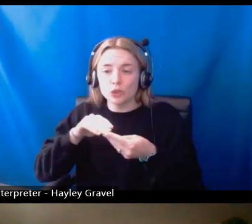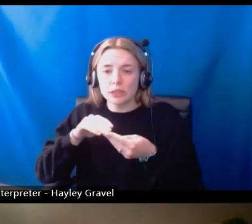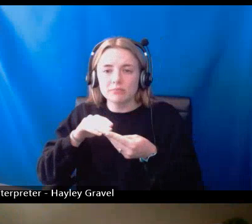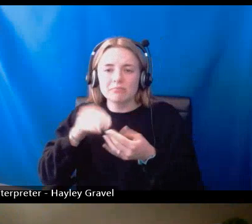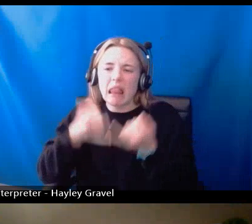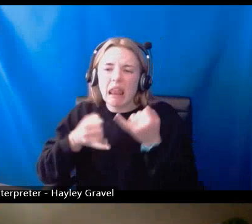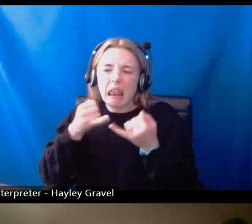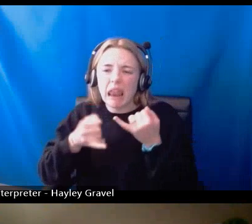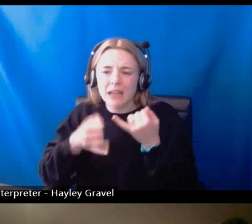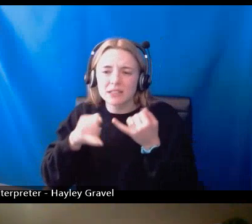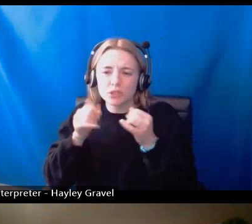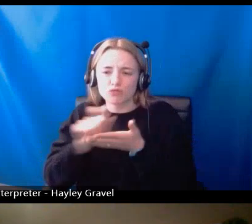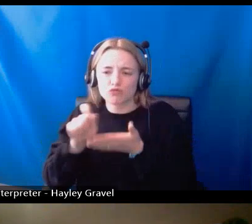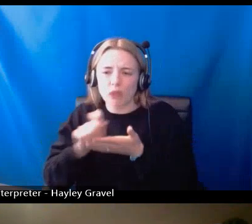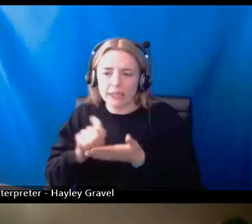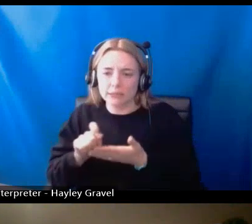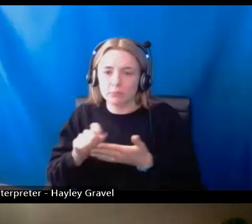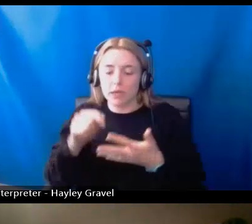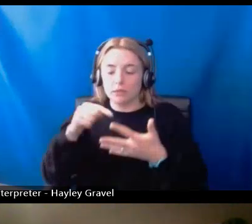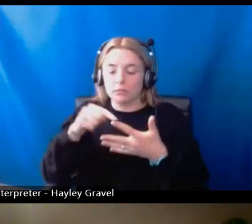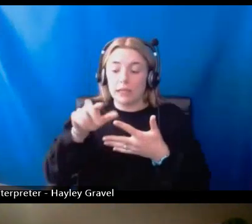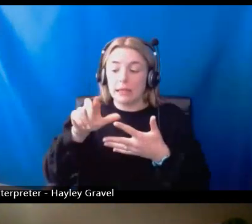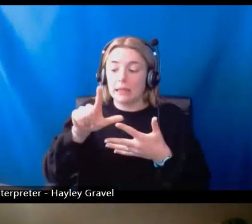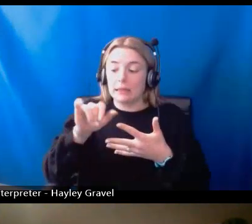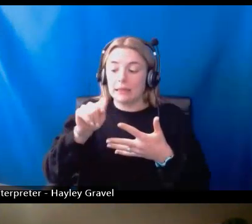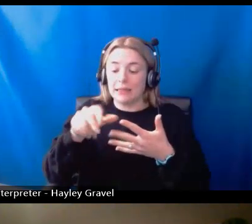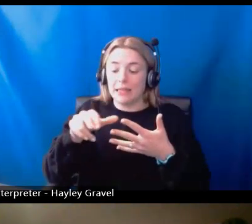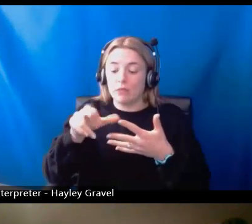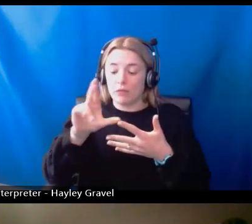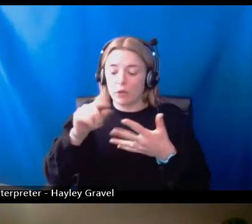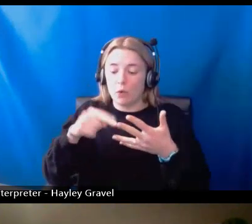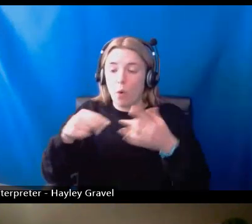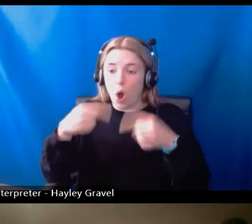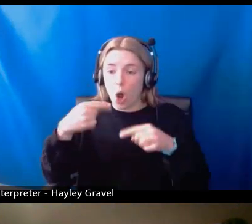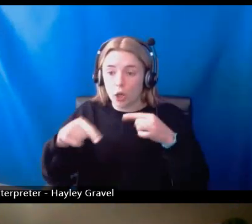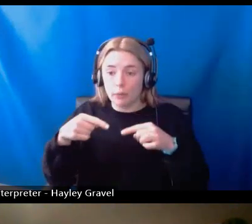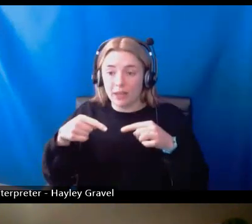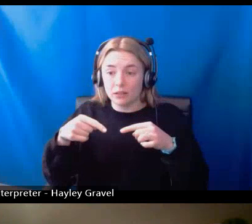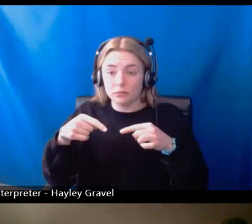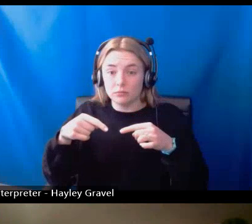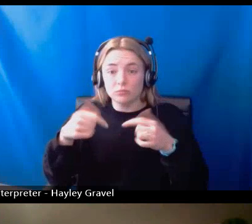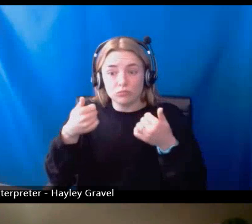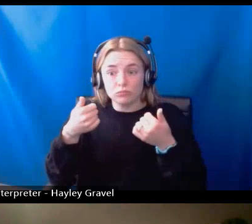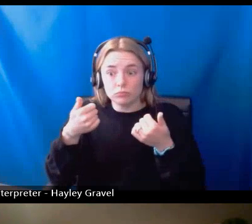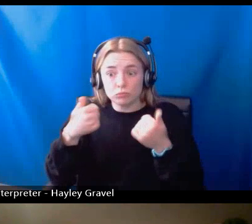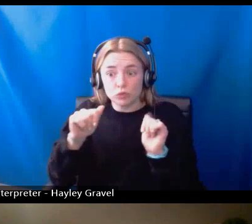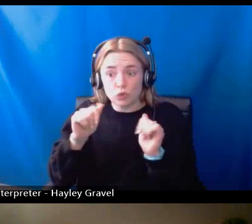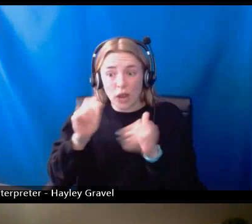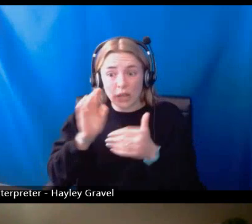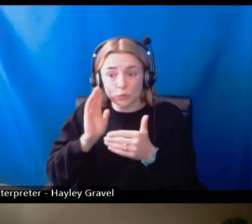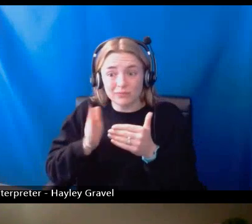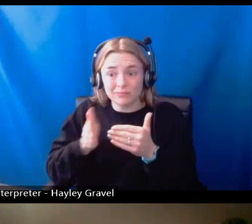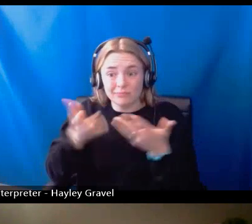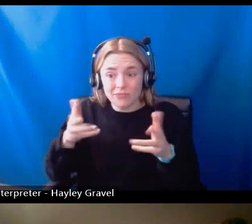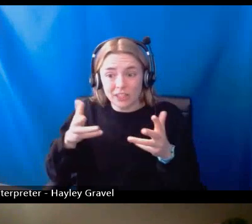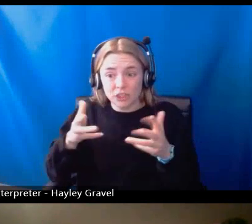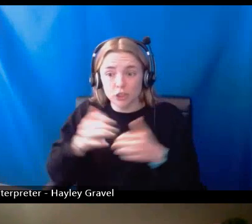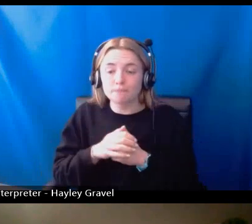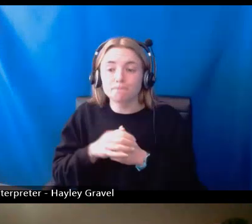be able to solidify that by next Tuesday. Again, I'm not going to collect and grade your argument